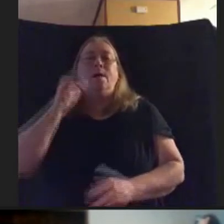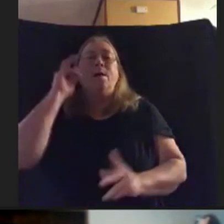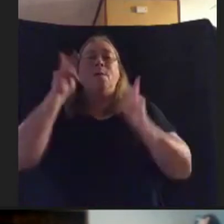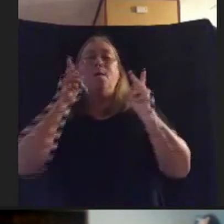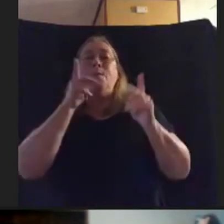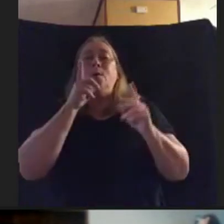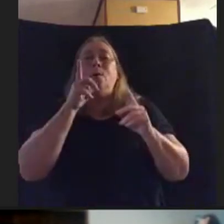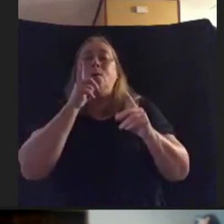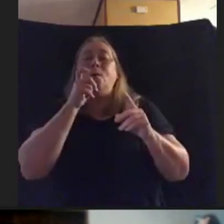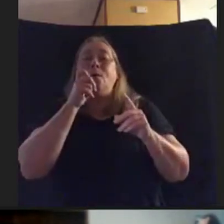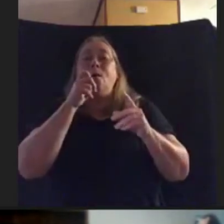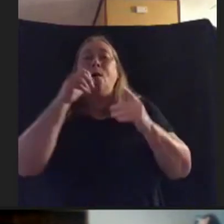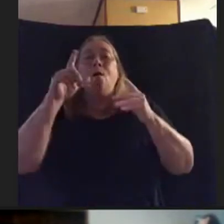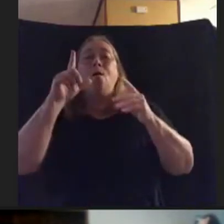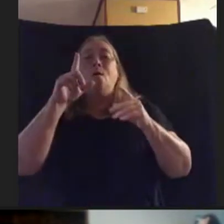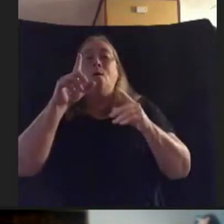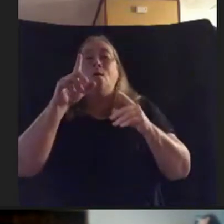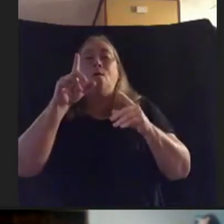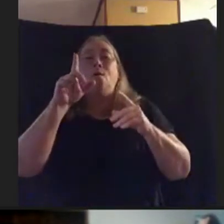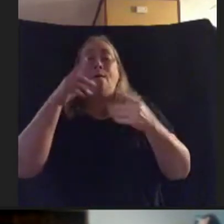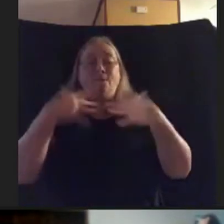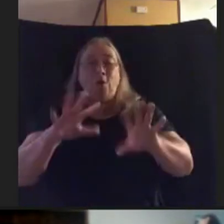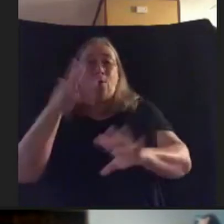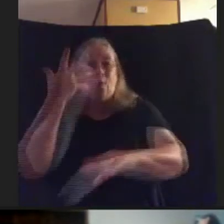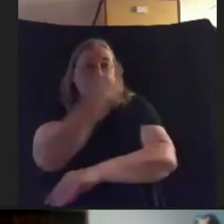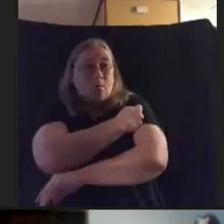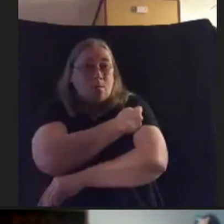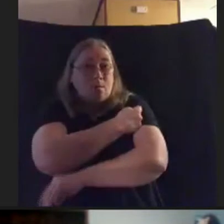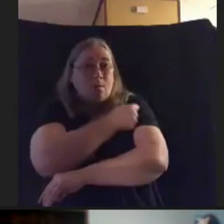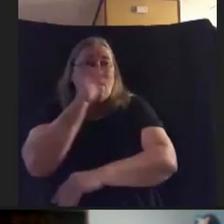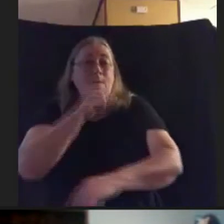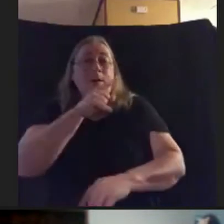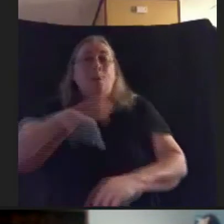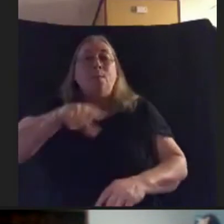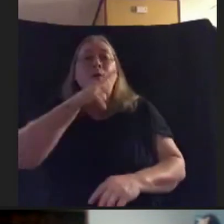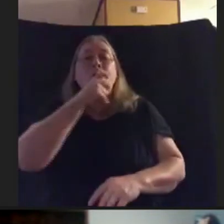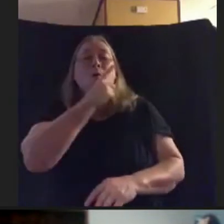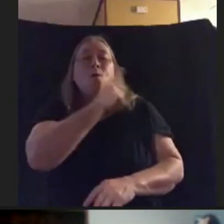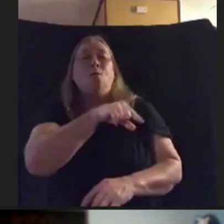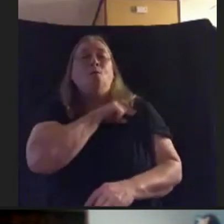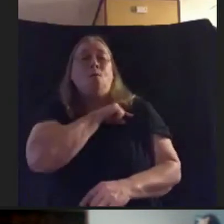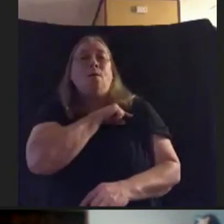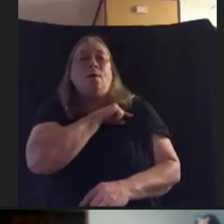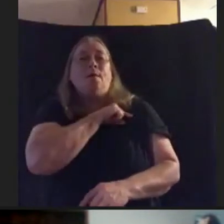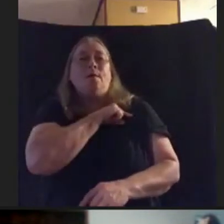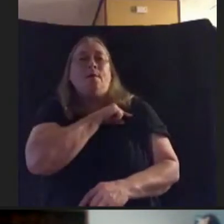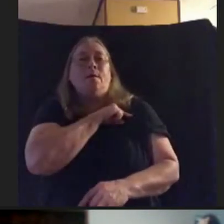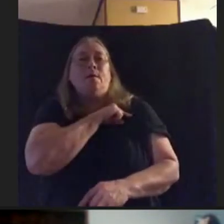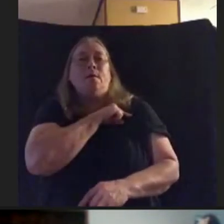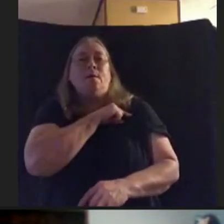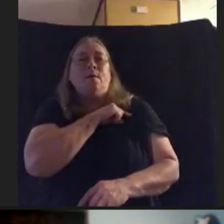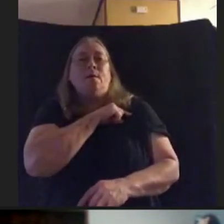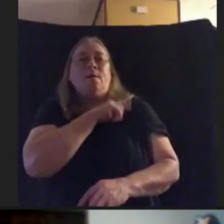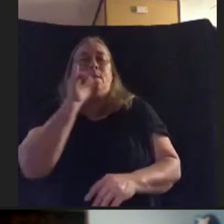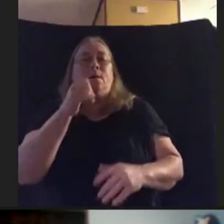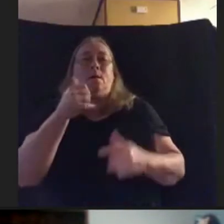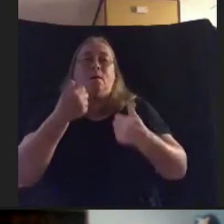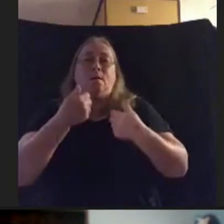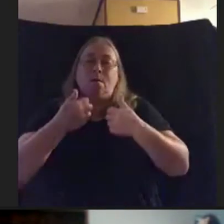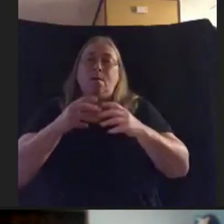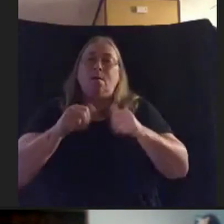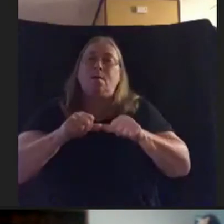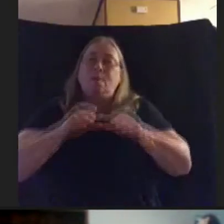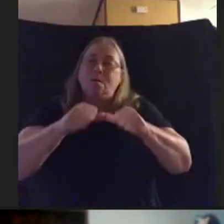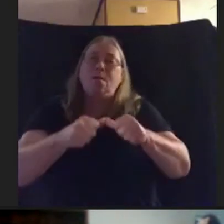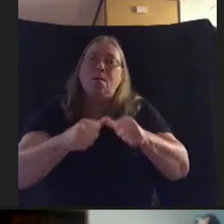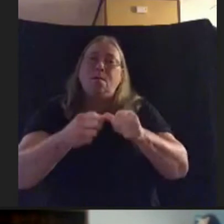been immunized. And those are folks that qualify based on the criteria. So we'll continue to expand that and try to make sure we protect as many of